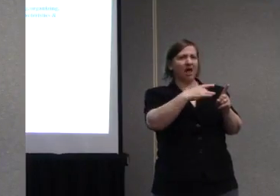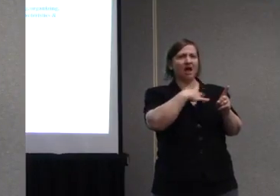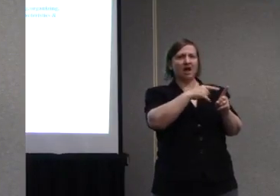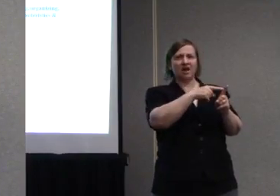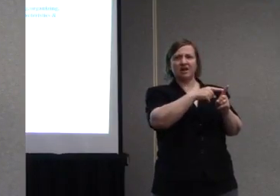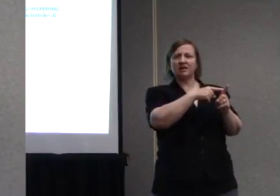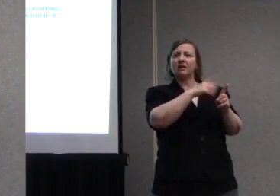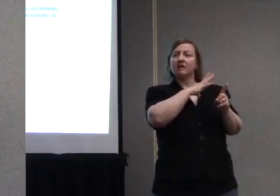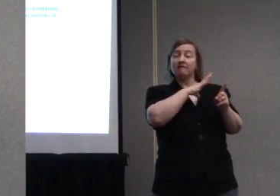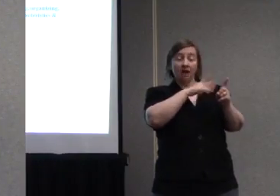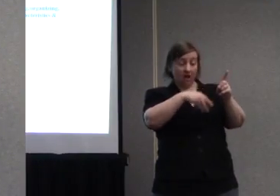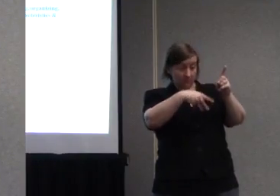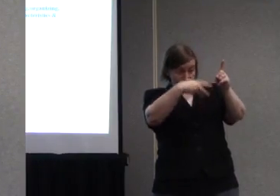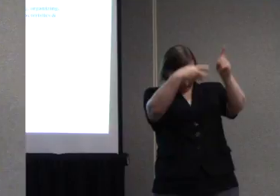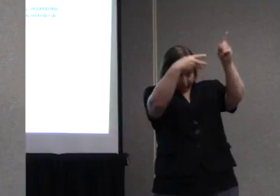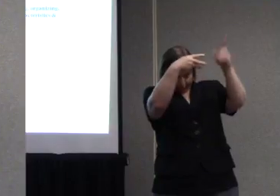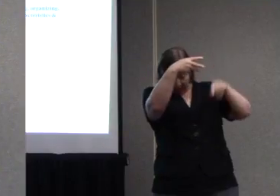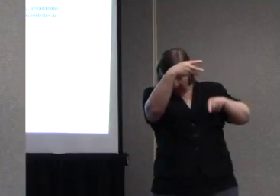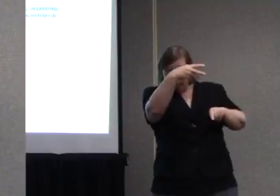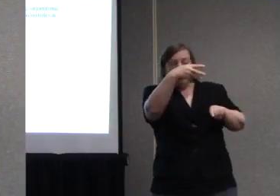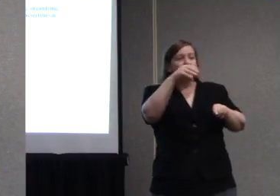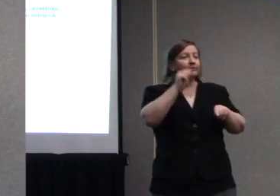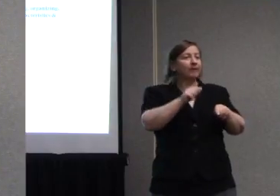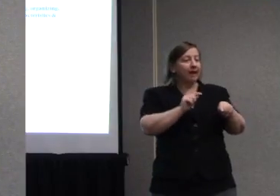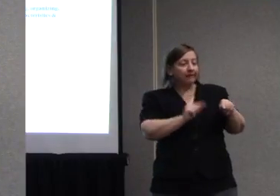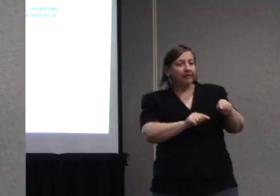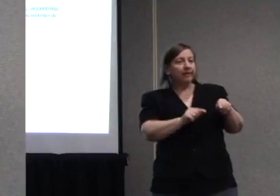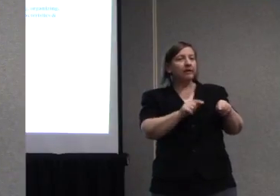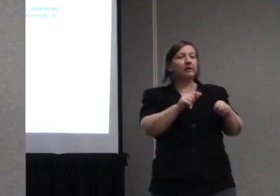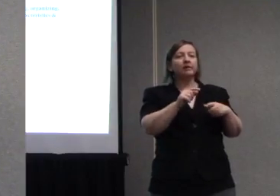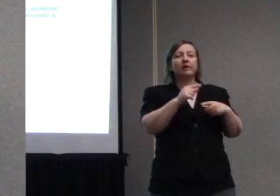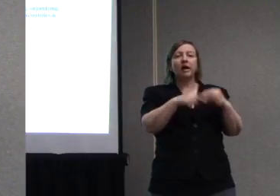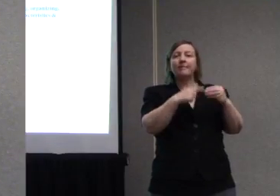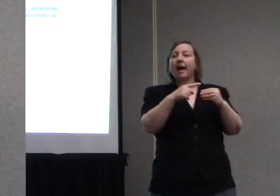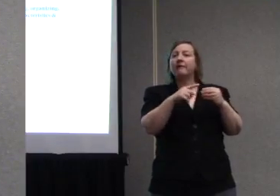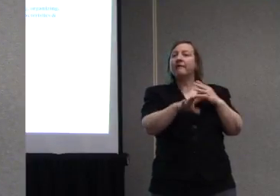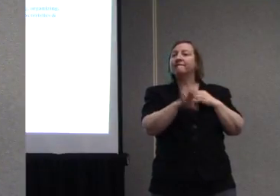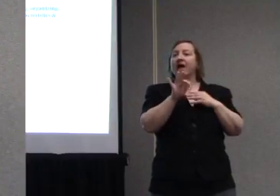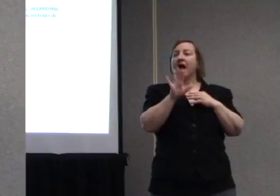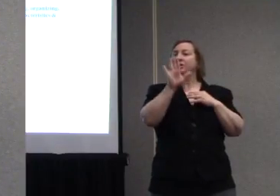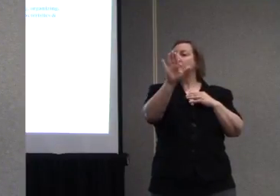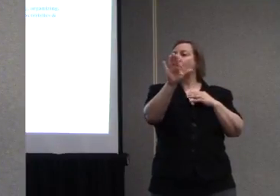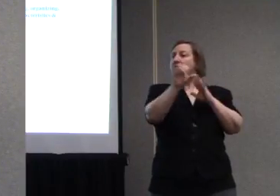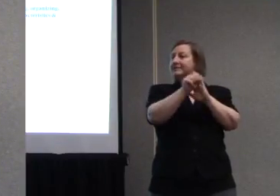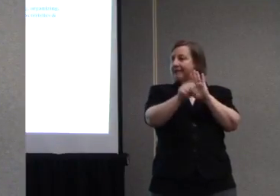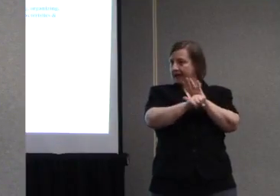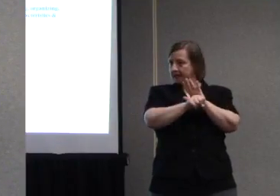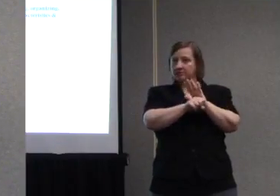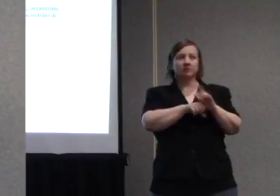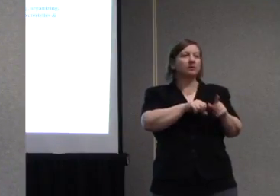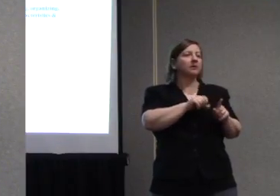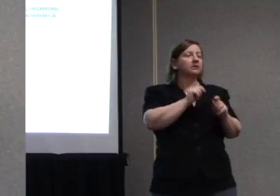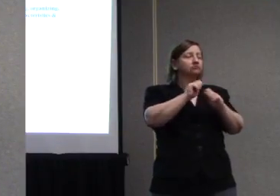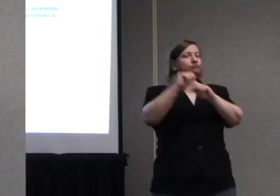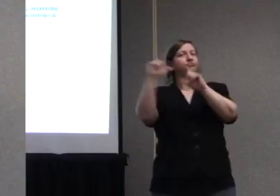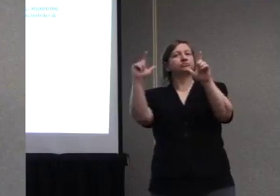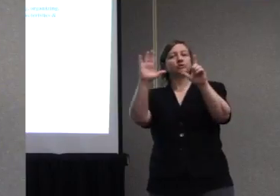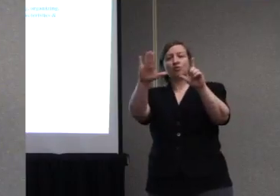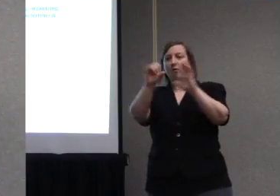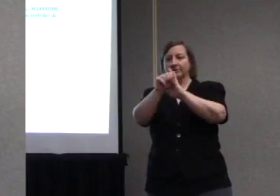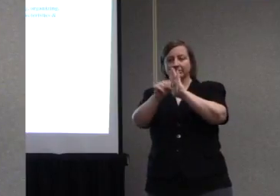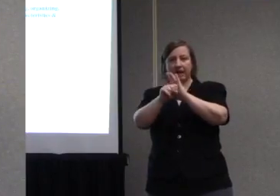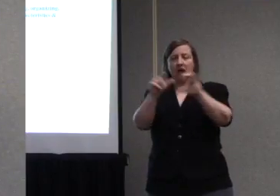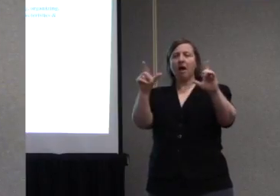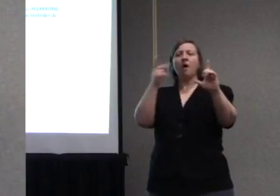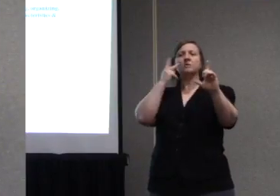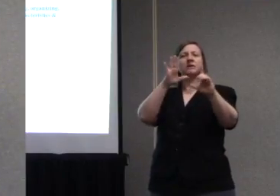find a job you like, then at the you go scroll down to the bottom of the page, and you can click on find your state. You go to